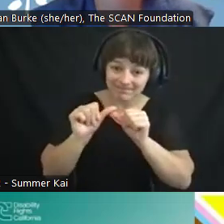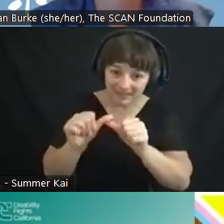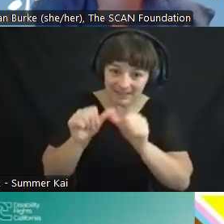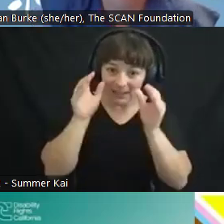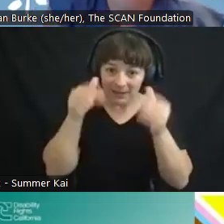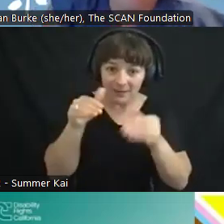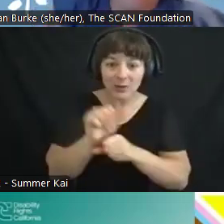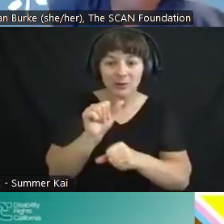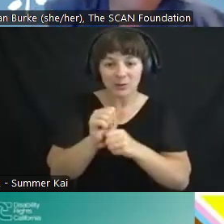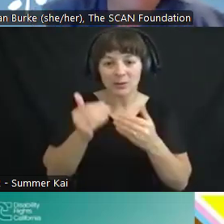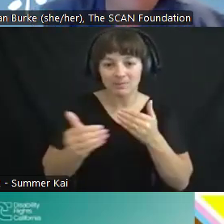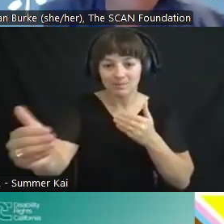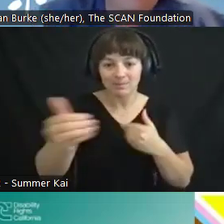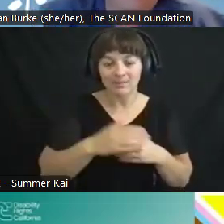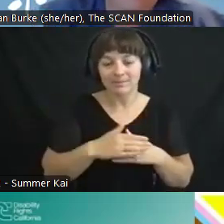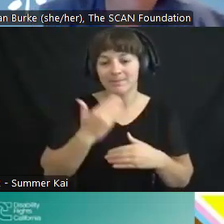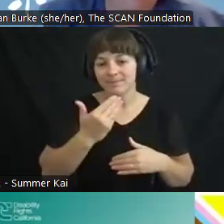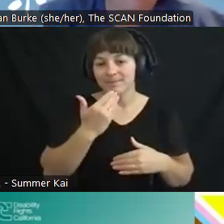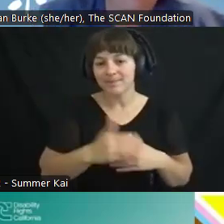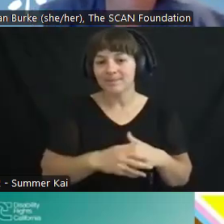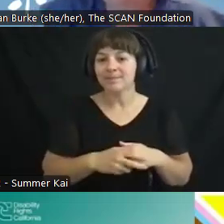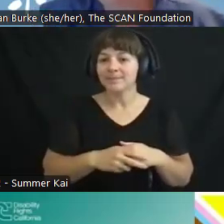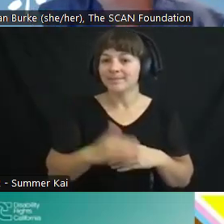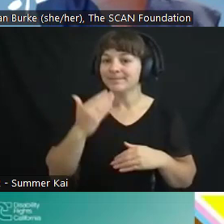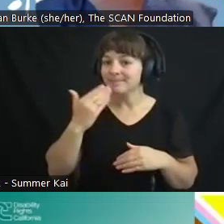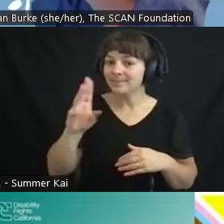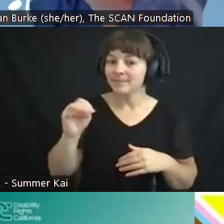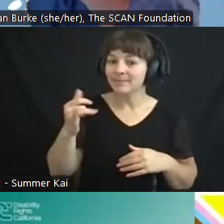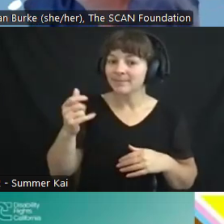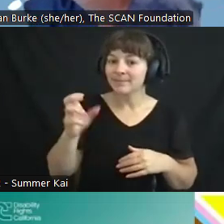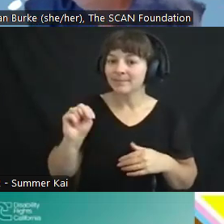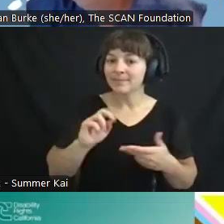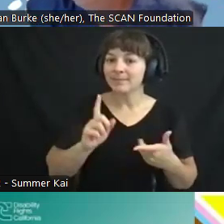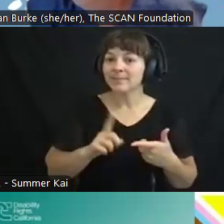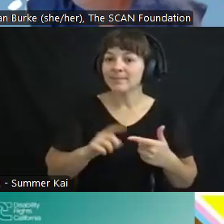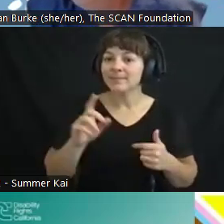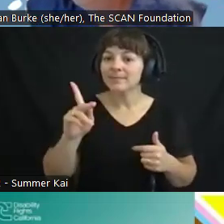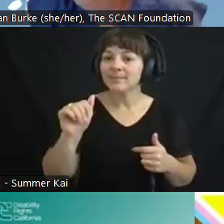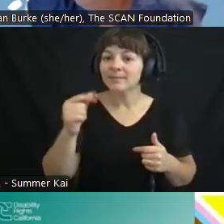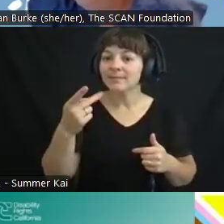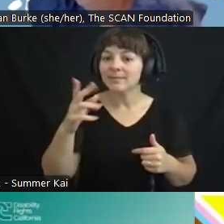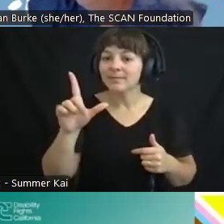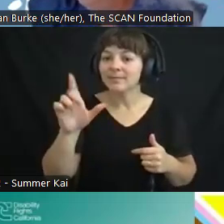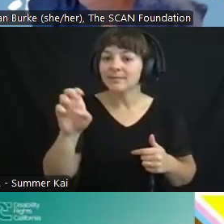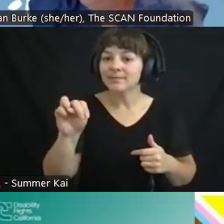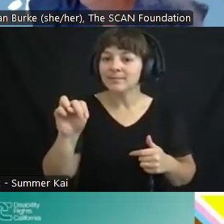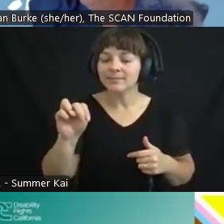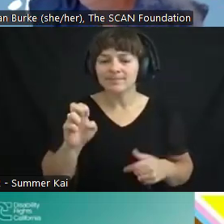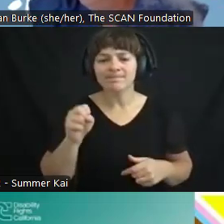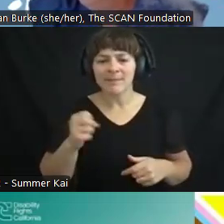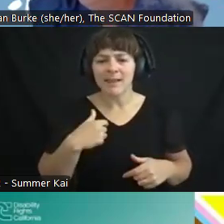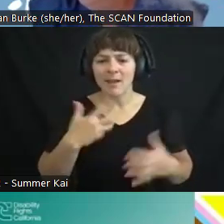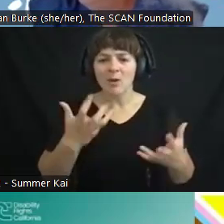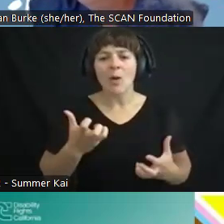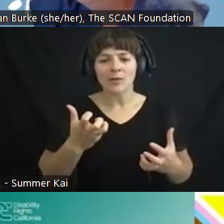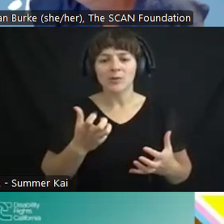forward. Thank you. Thank you, Megan, so much. Kathleen. Yeah, I just want to